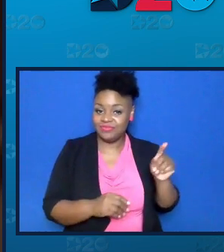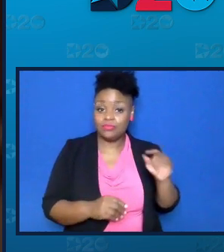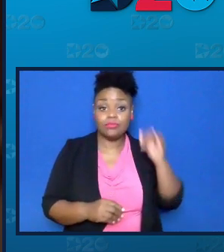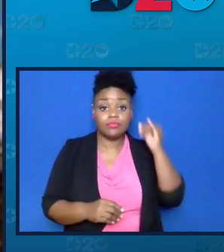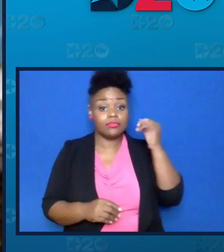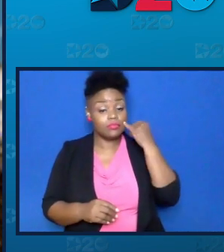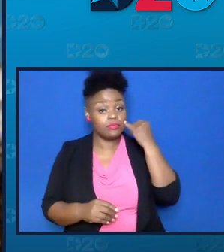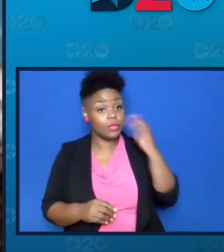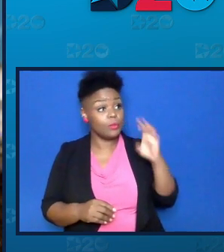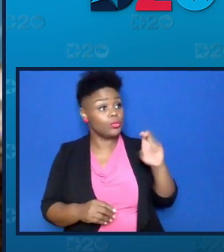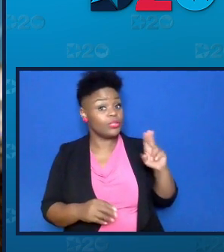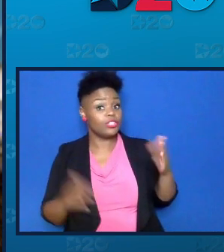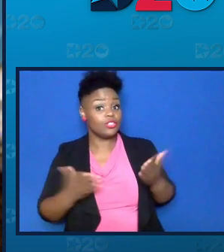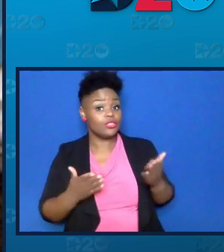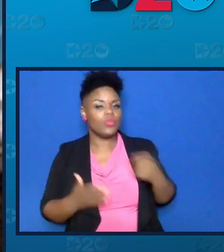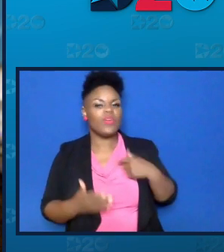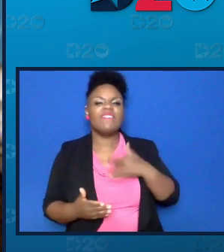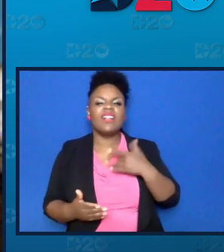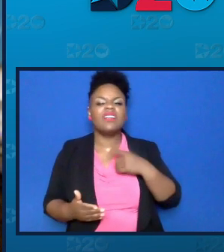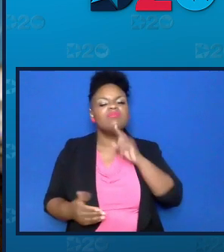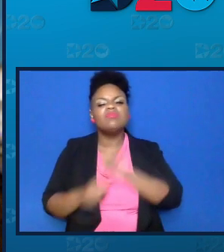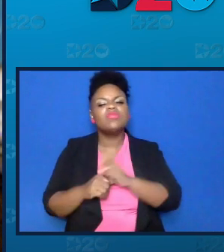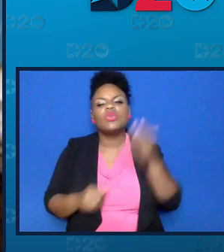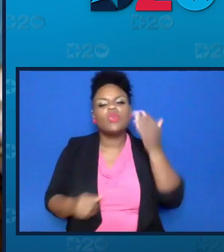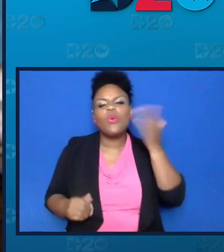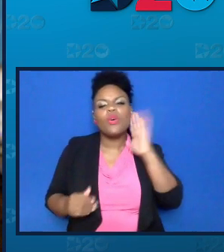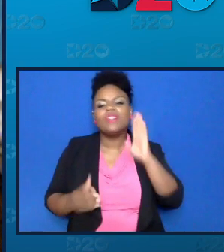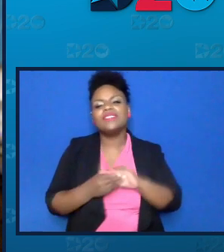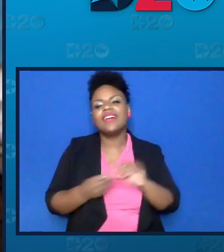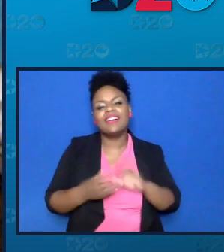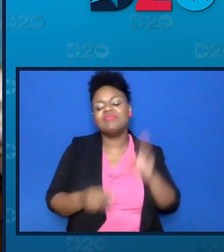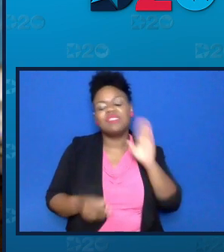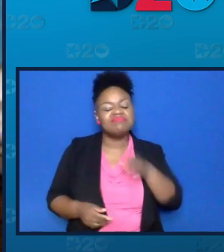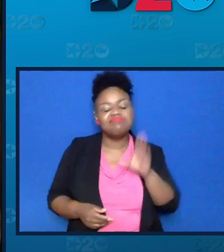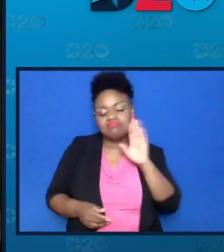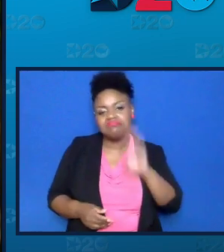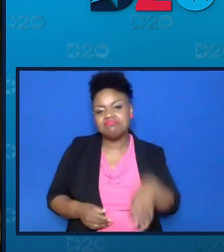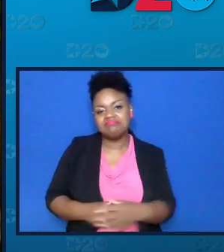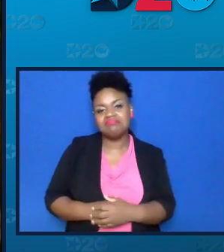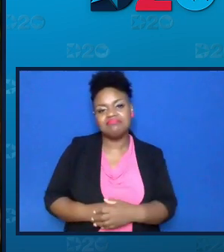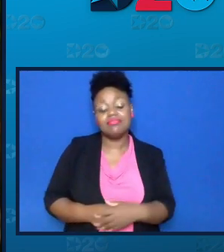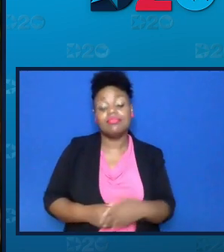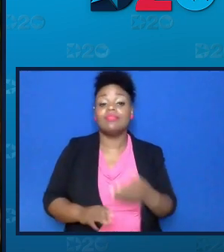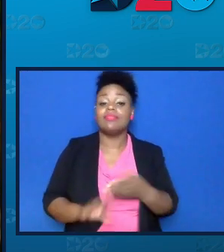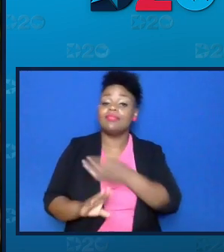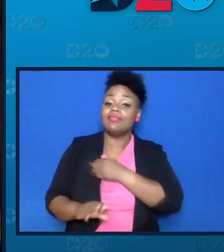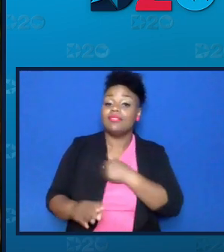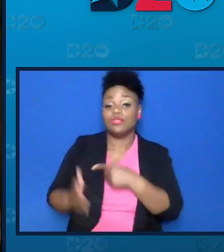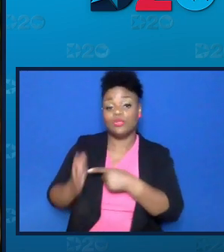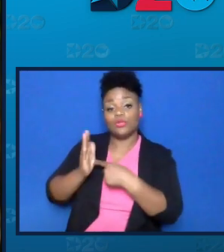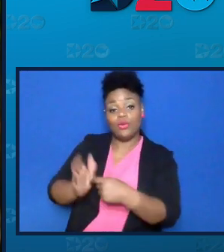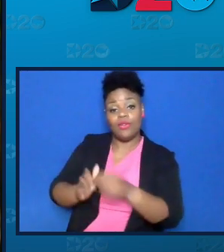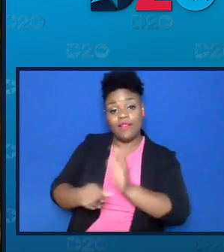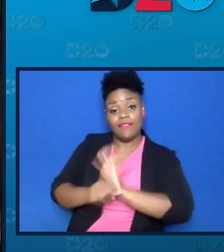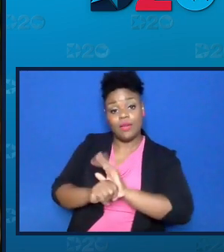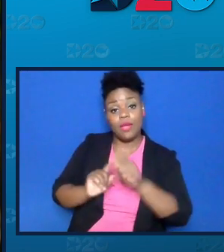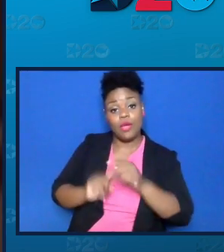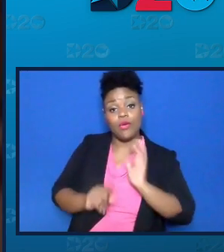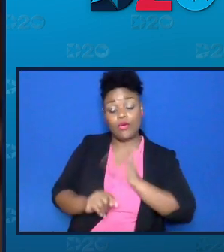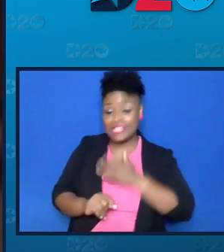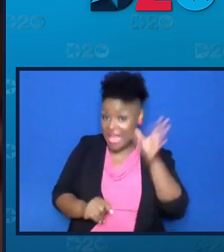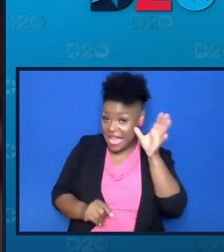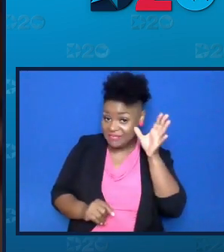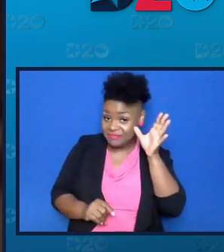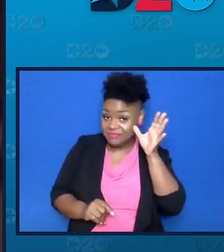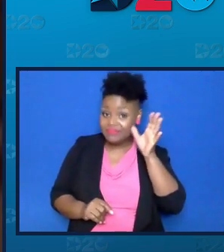say. So before we show you a film about our dad's journey, we wanted to give Bo the last word. Bo?